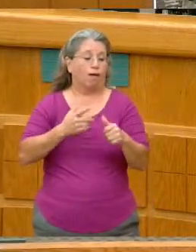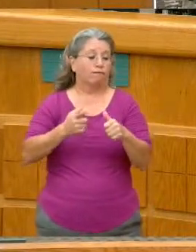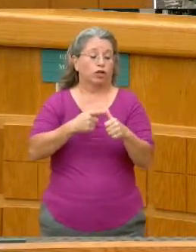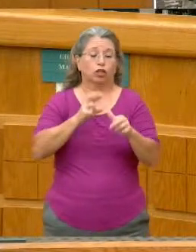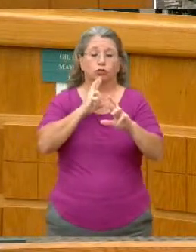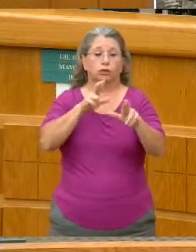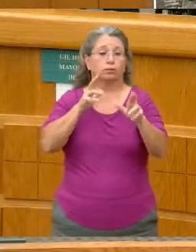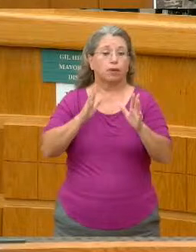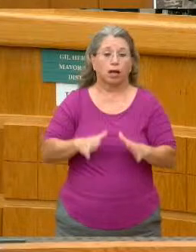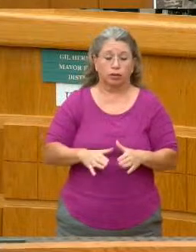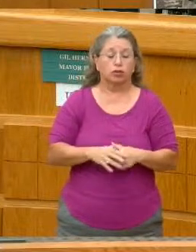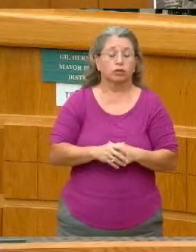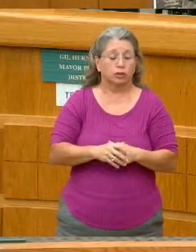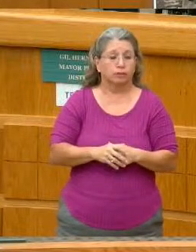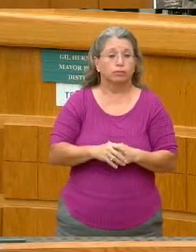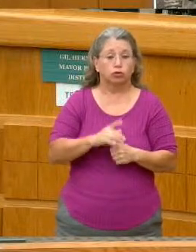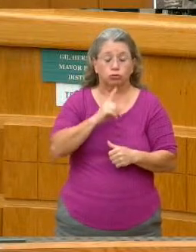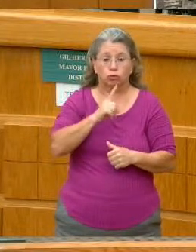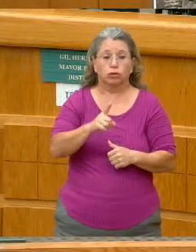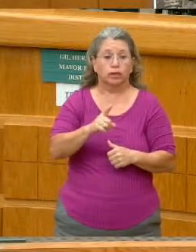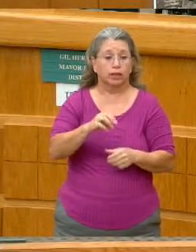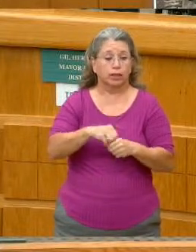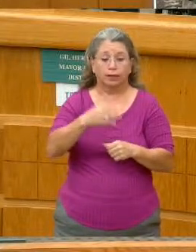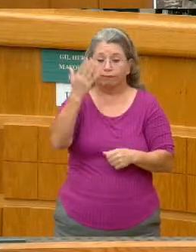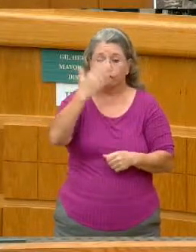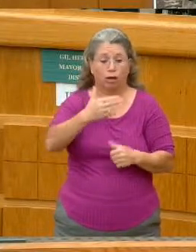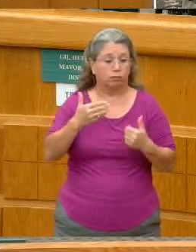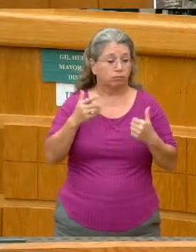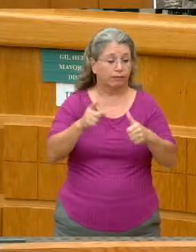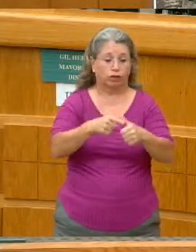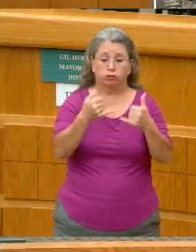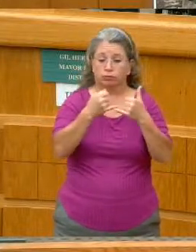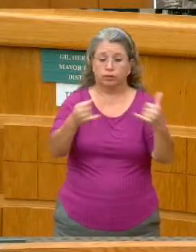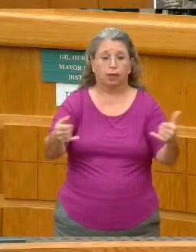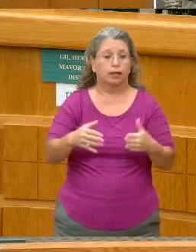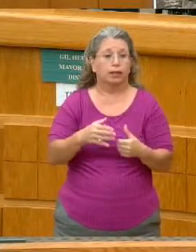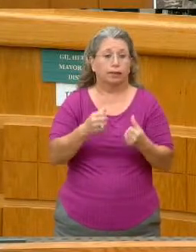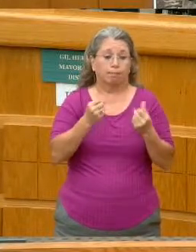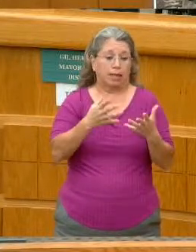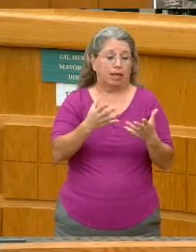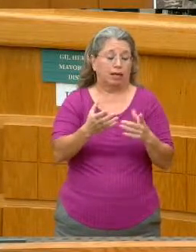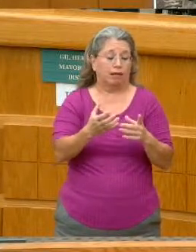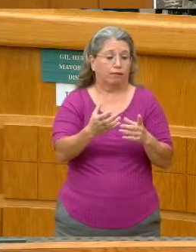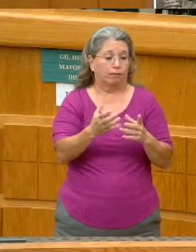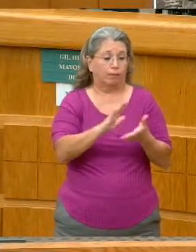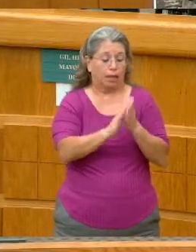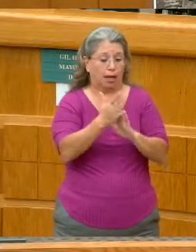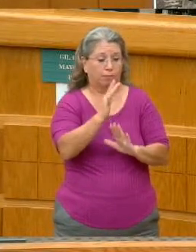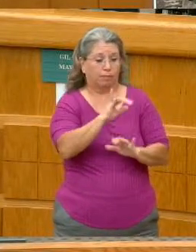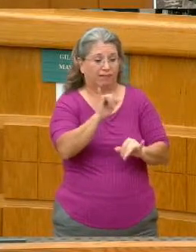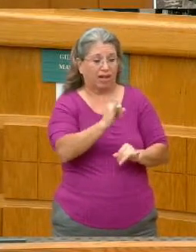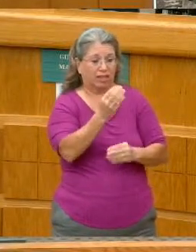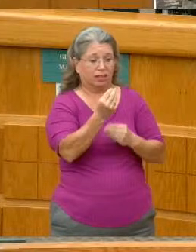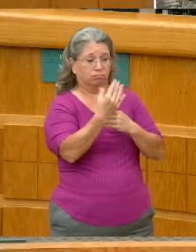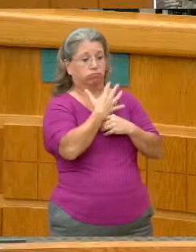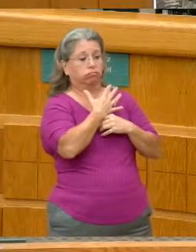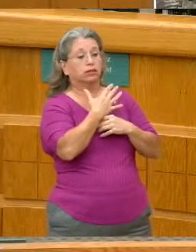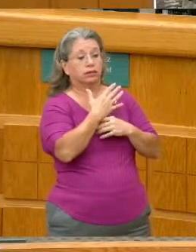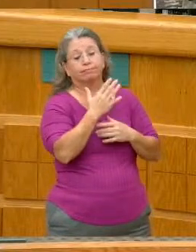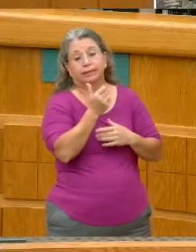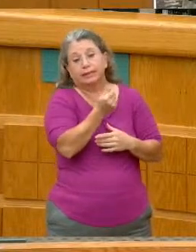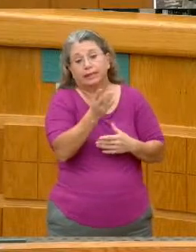responders have been on the front lines, and some of them have caught this virus, and sadly, some of them have died. And so here's the bottom